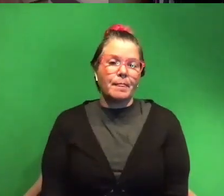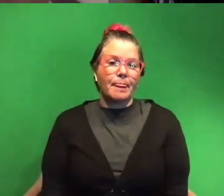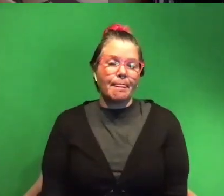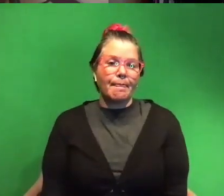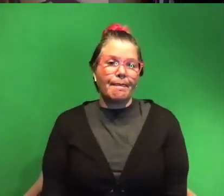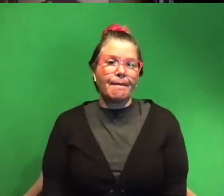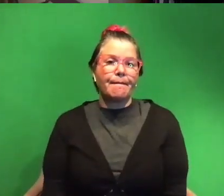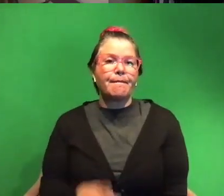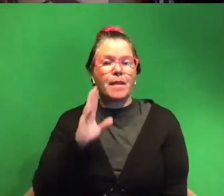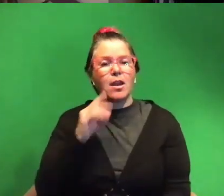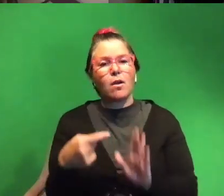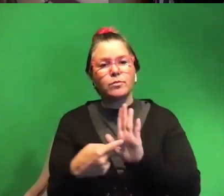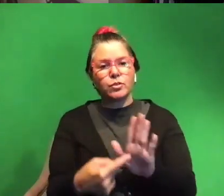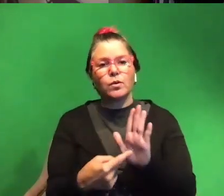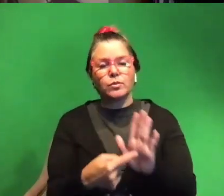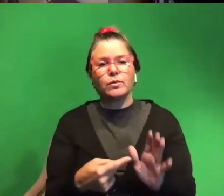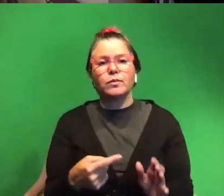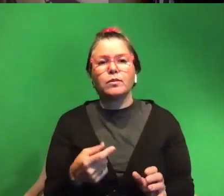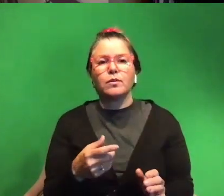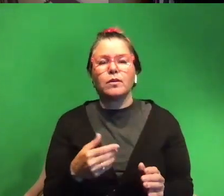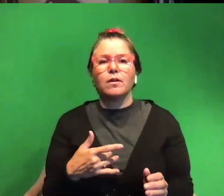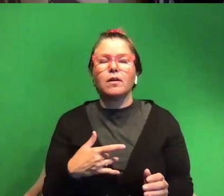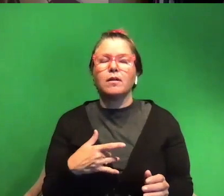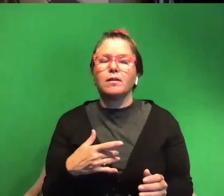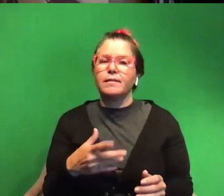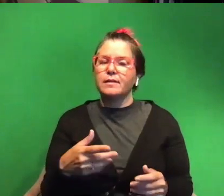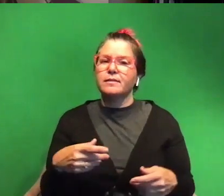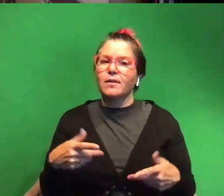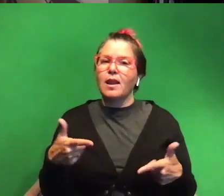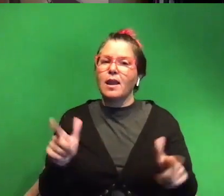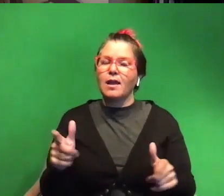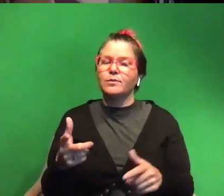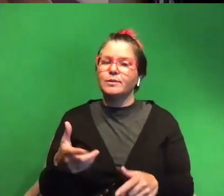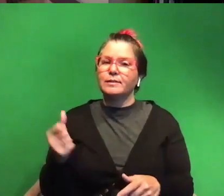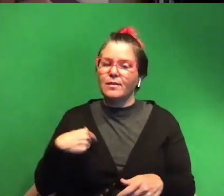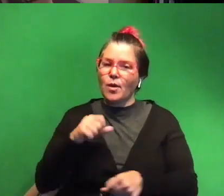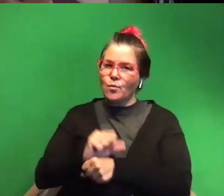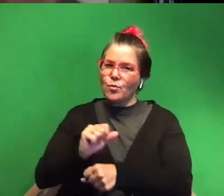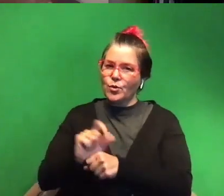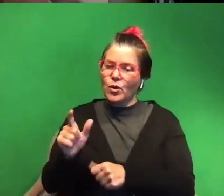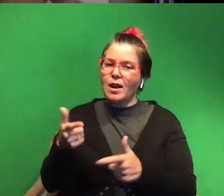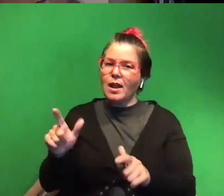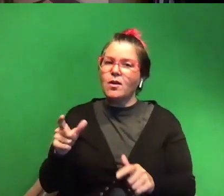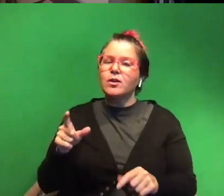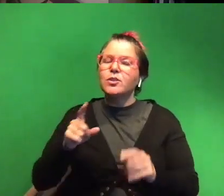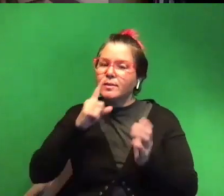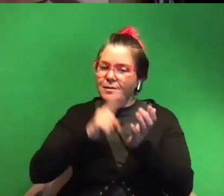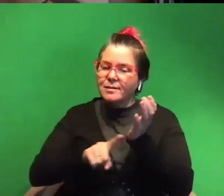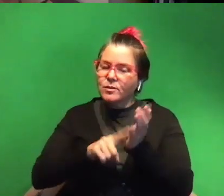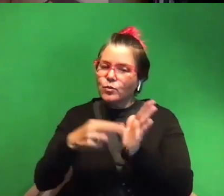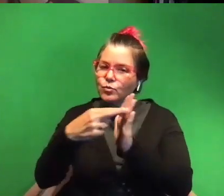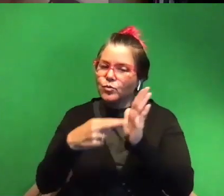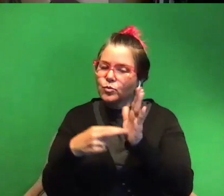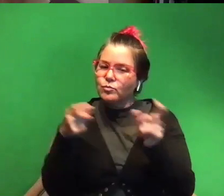I know that I'm sort of showing these off. A lot of these I was permitted to take or came from places where it's allowed. So you'll look into the regulations. You don't want to